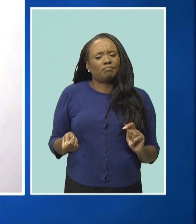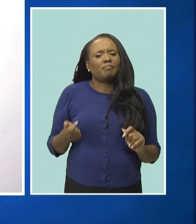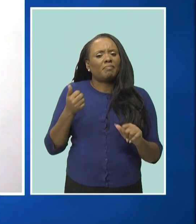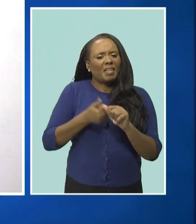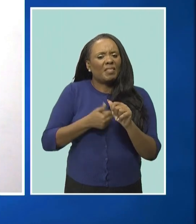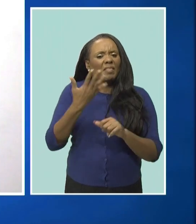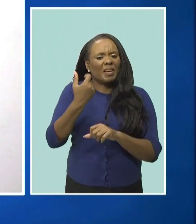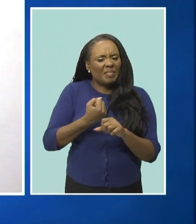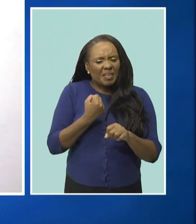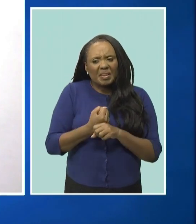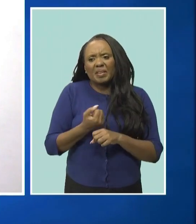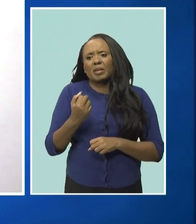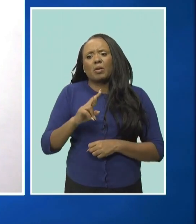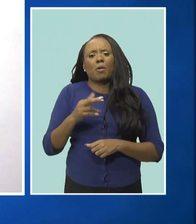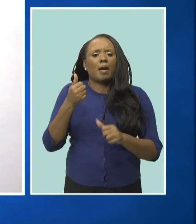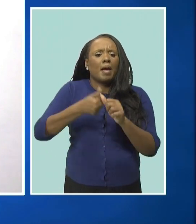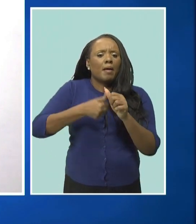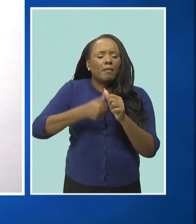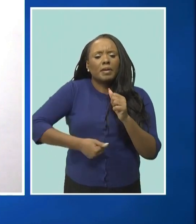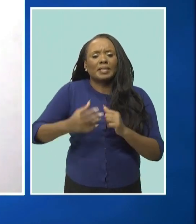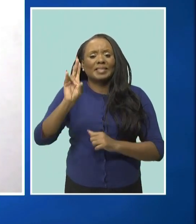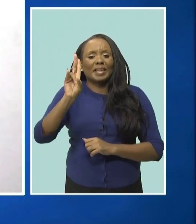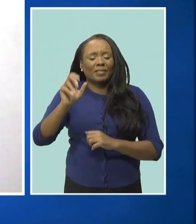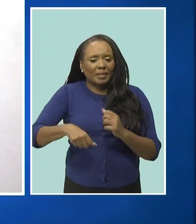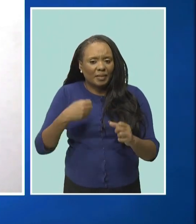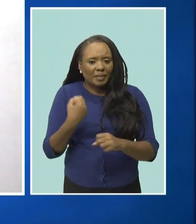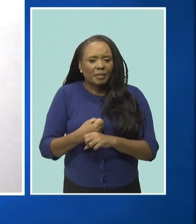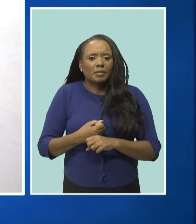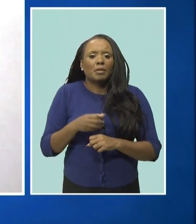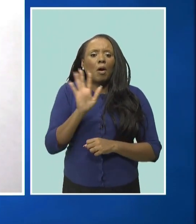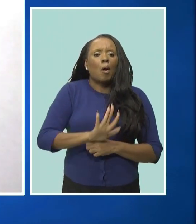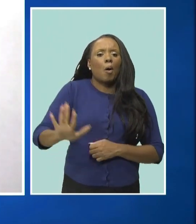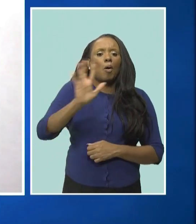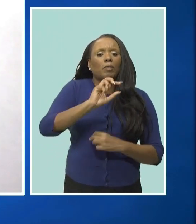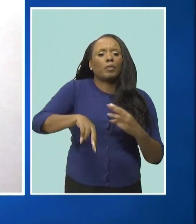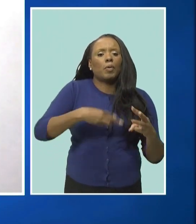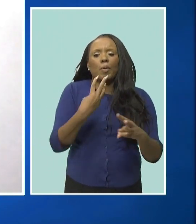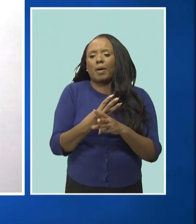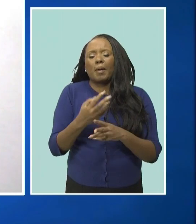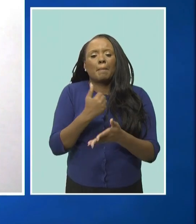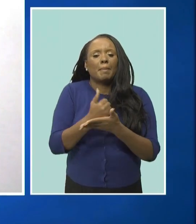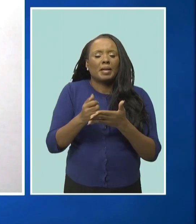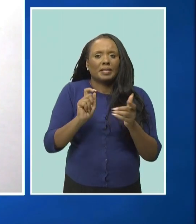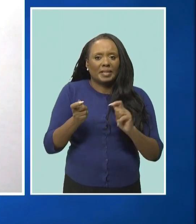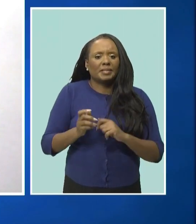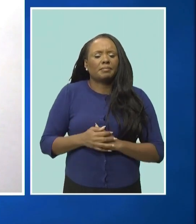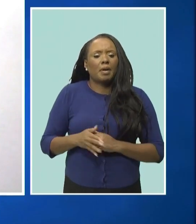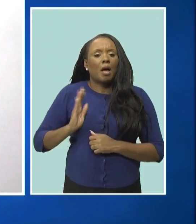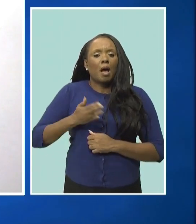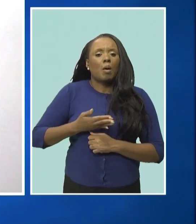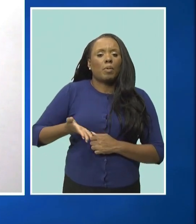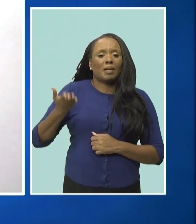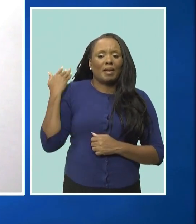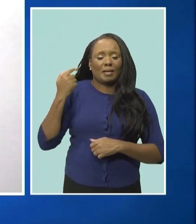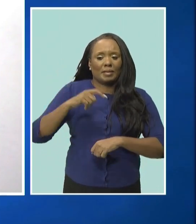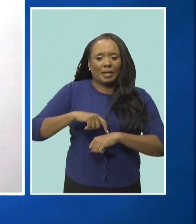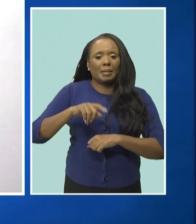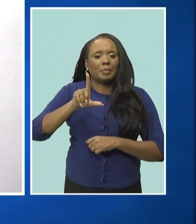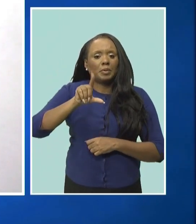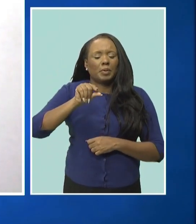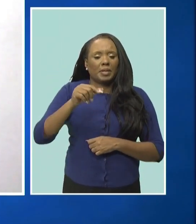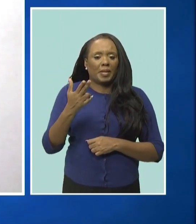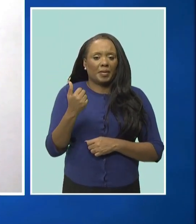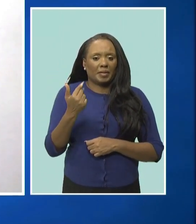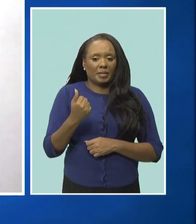of the notes. We thought the last time we did a change was 2013. This is